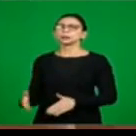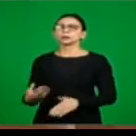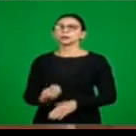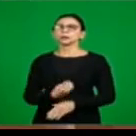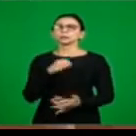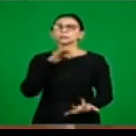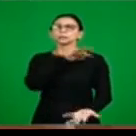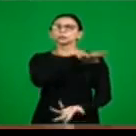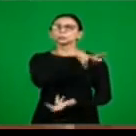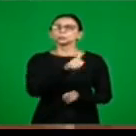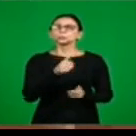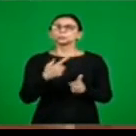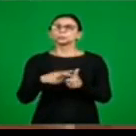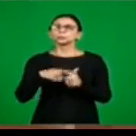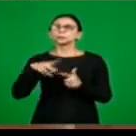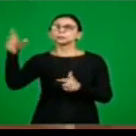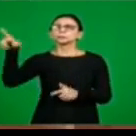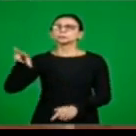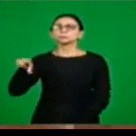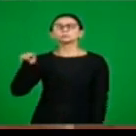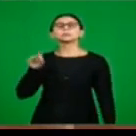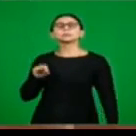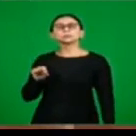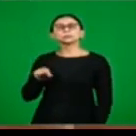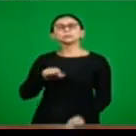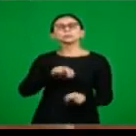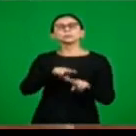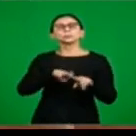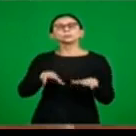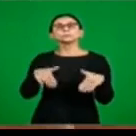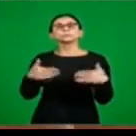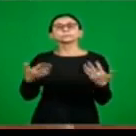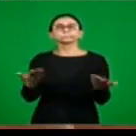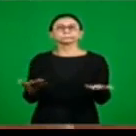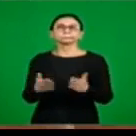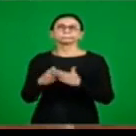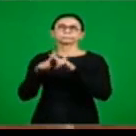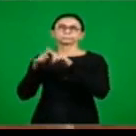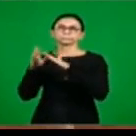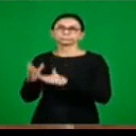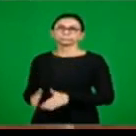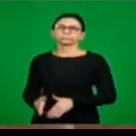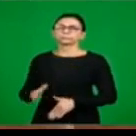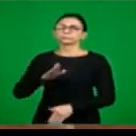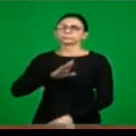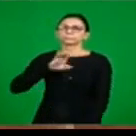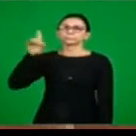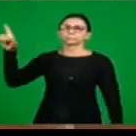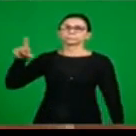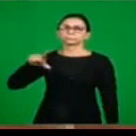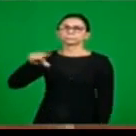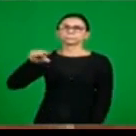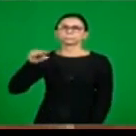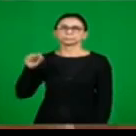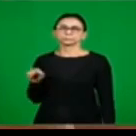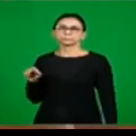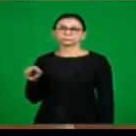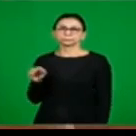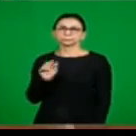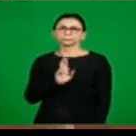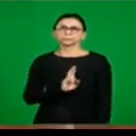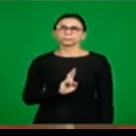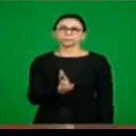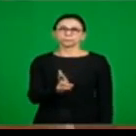in the world and why it was chosen and which were the reasons why this church was chosen